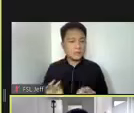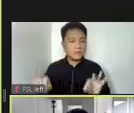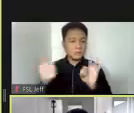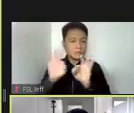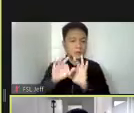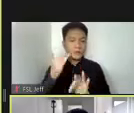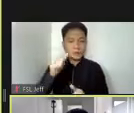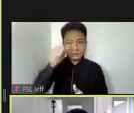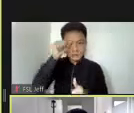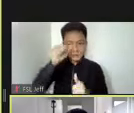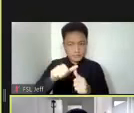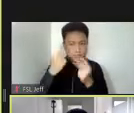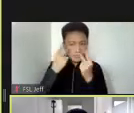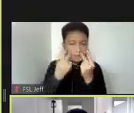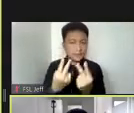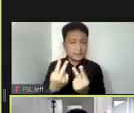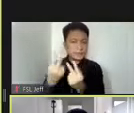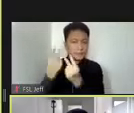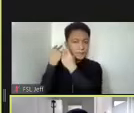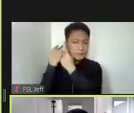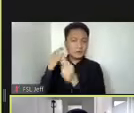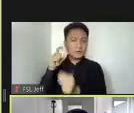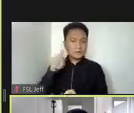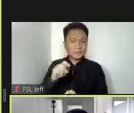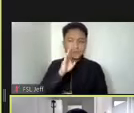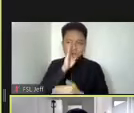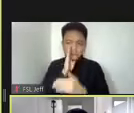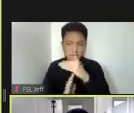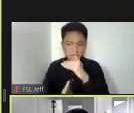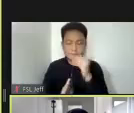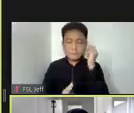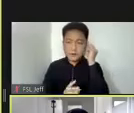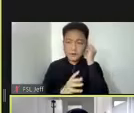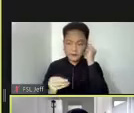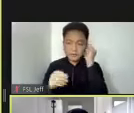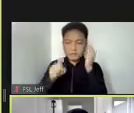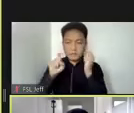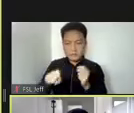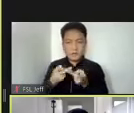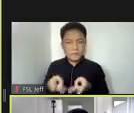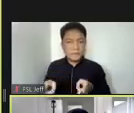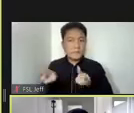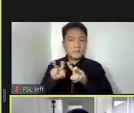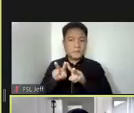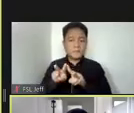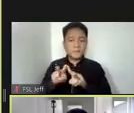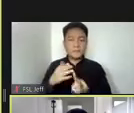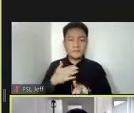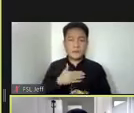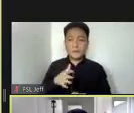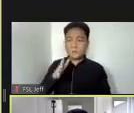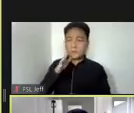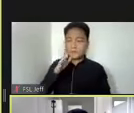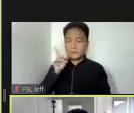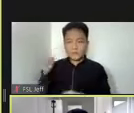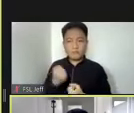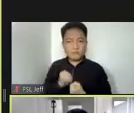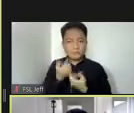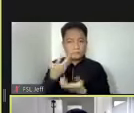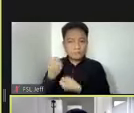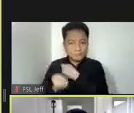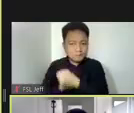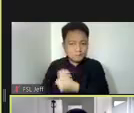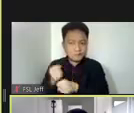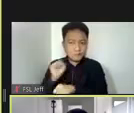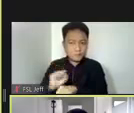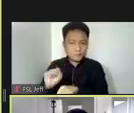sacrifices of my mother. And also to be grateful to all the people who helped me along the way.